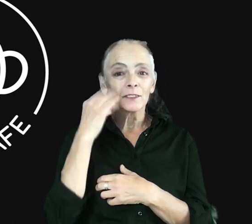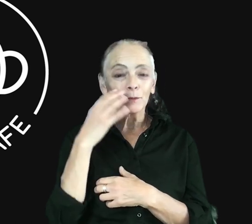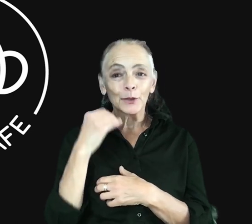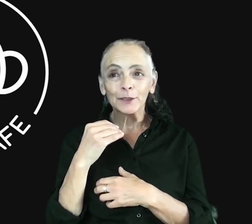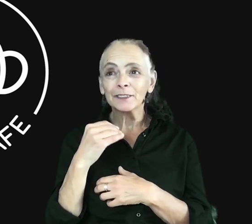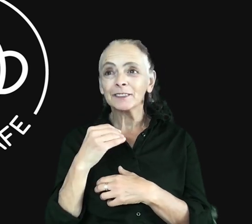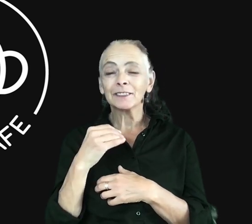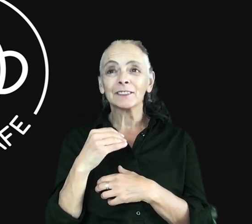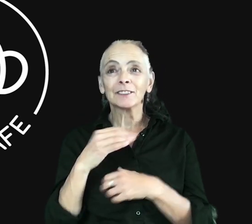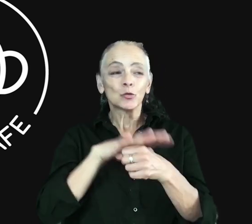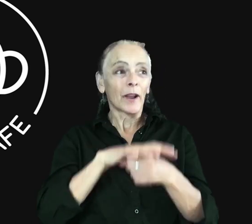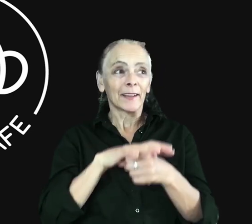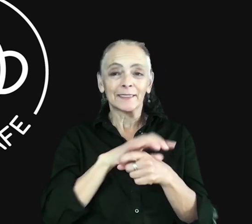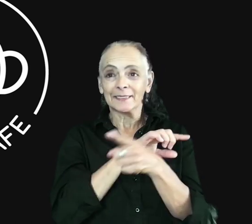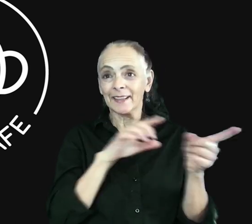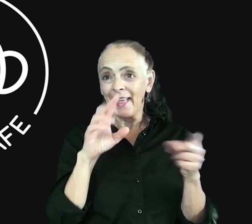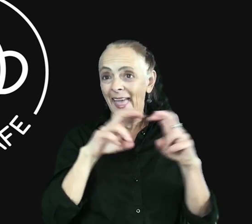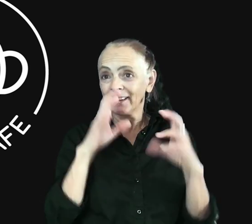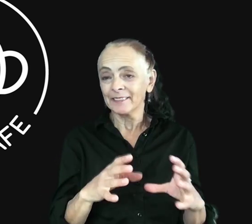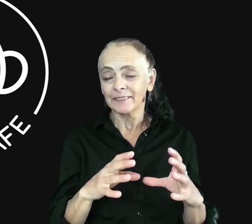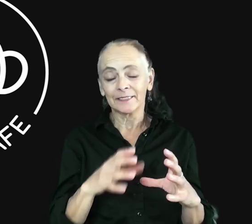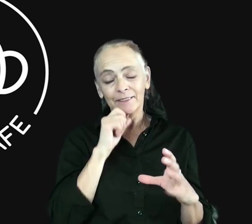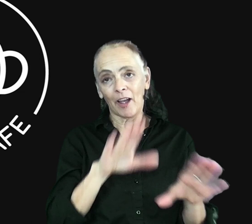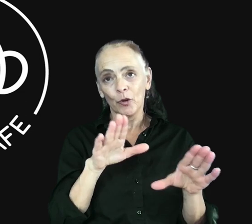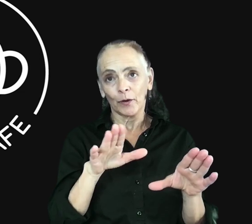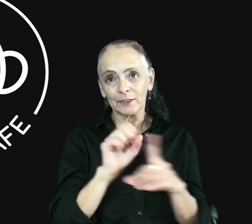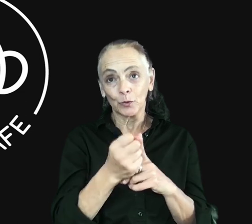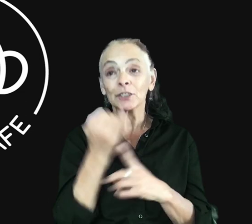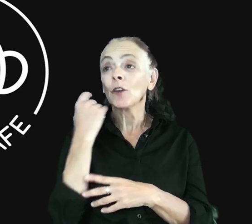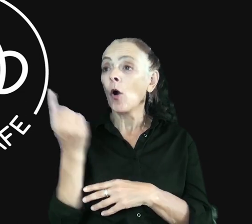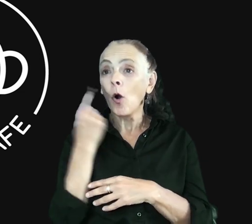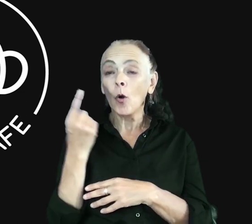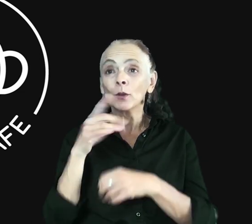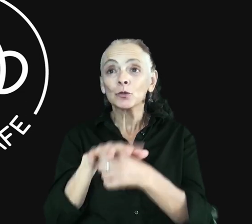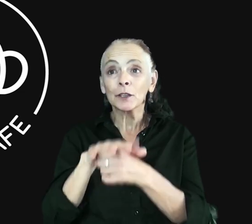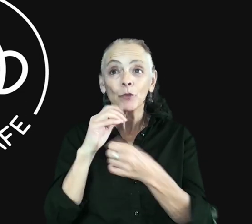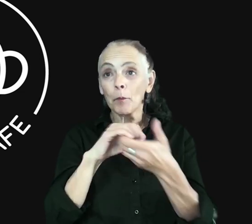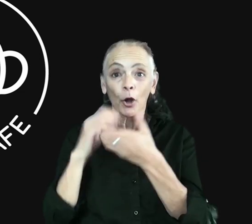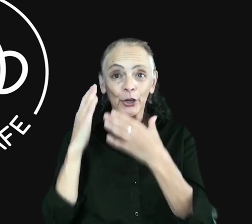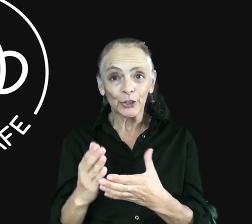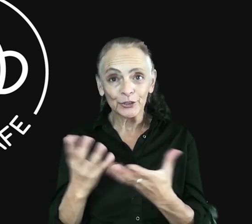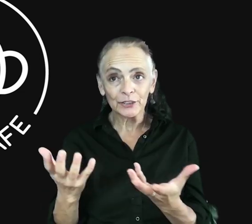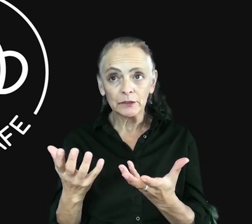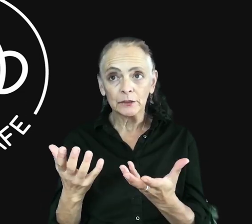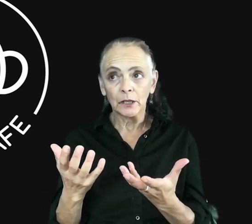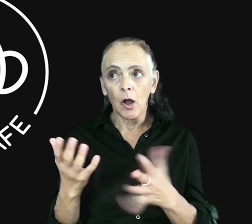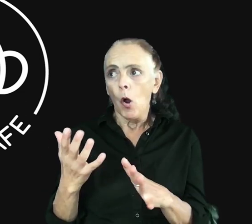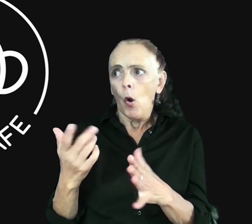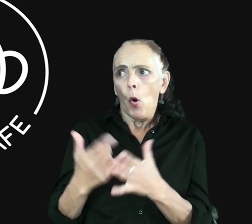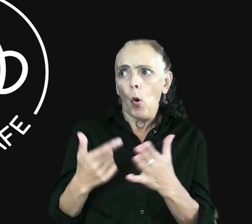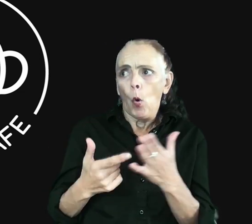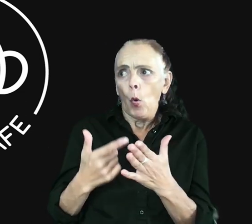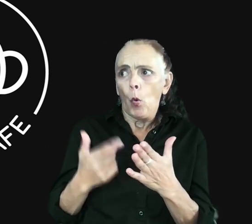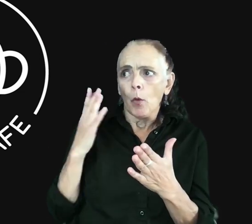your analyst that's not an ideal situation and if it's always stressful for your partners oh i don't know what rating i'm going to get i don't know